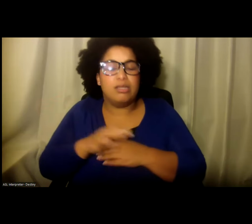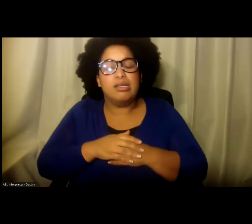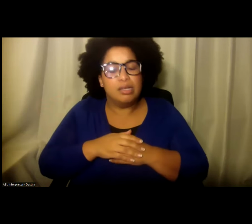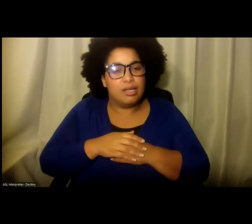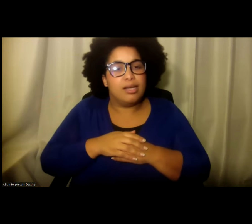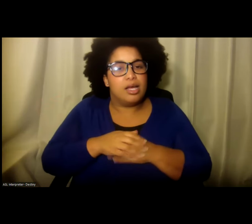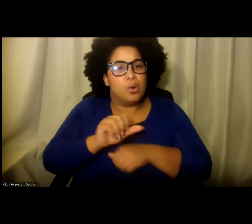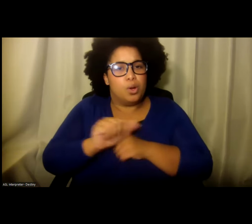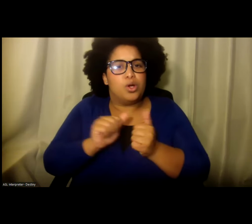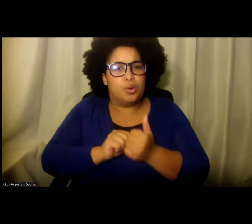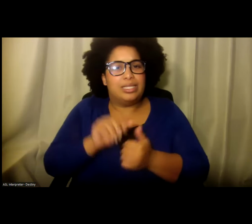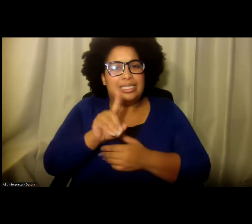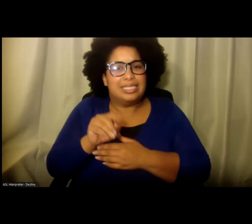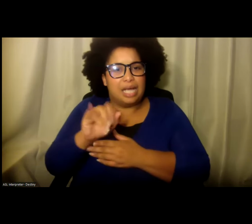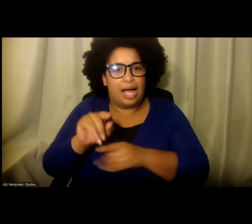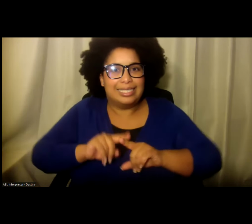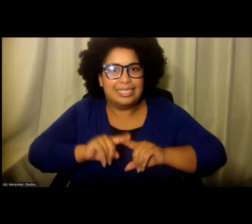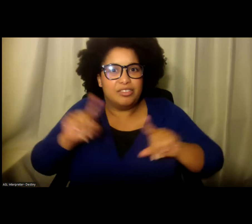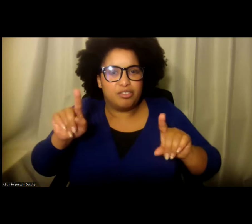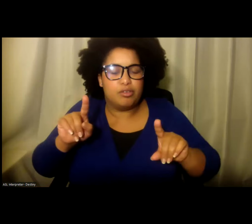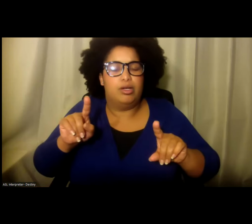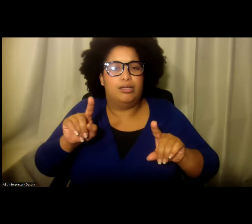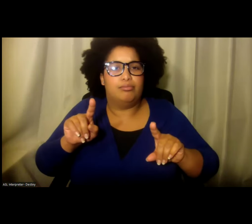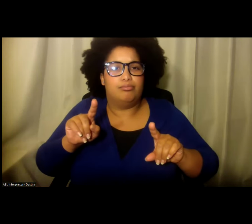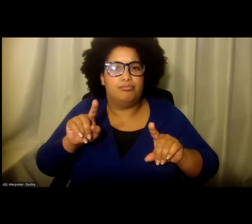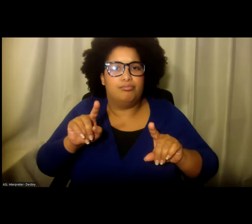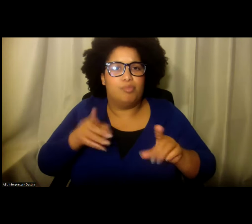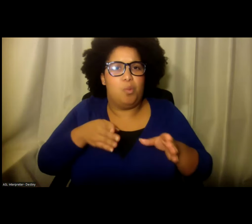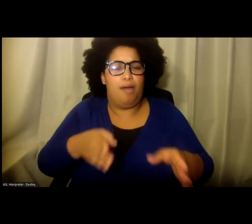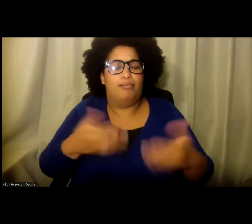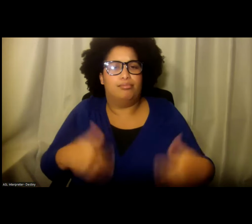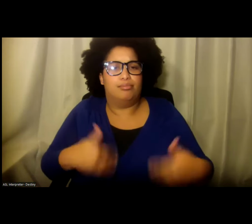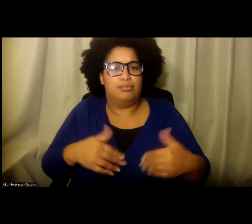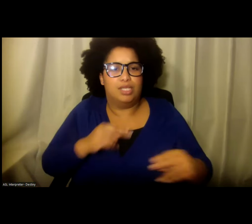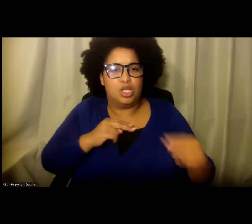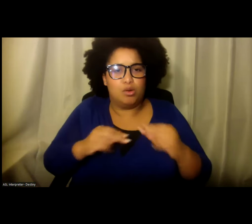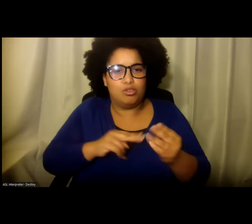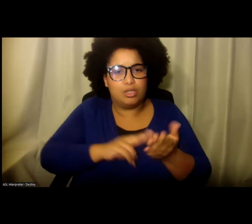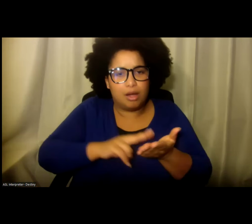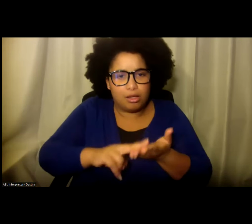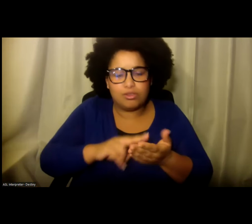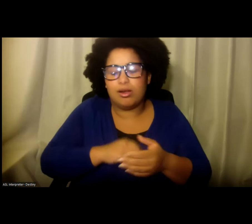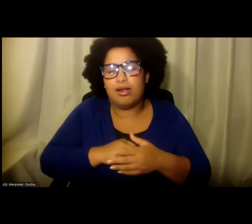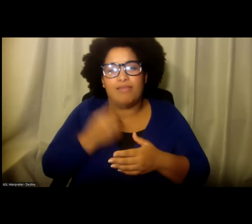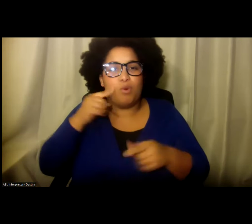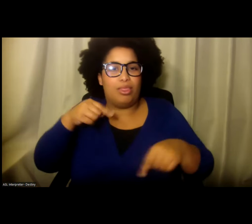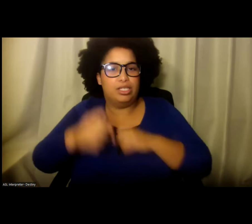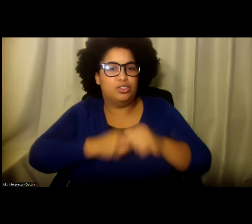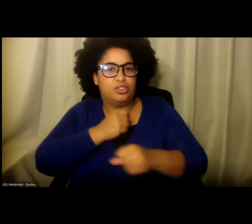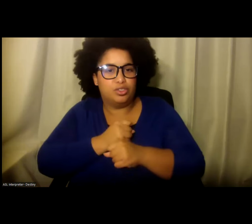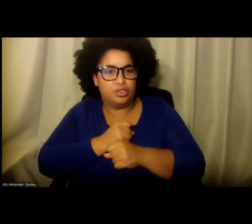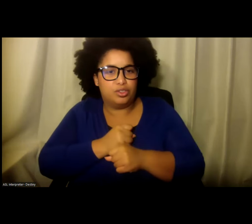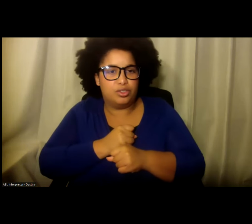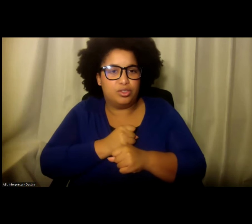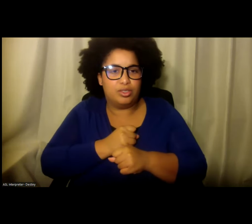the DTI group in a different capacity, negotiating the contract for this year. I think,